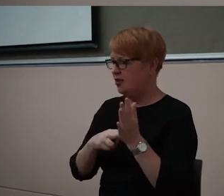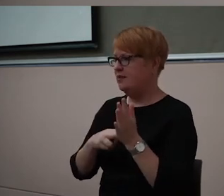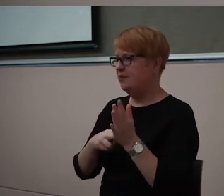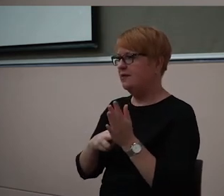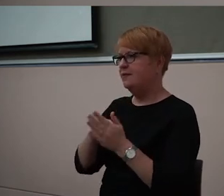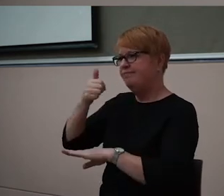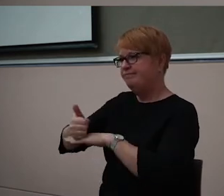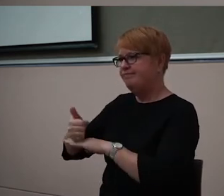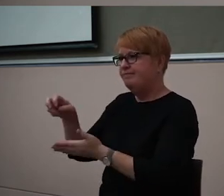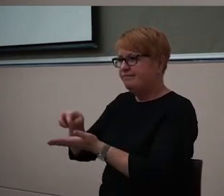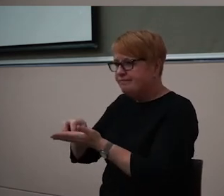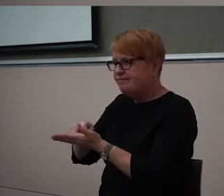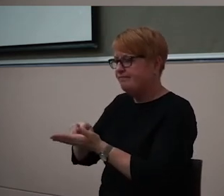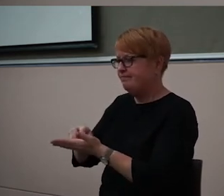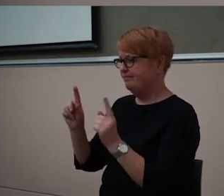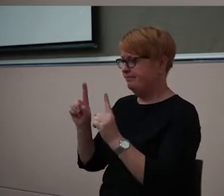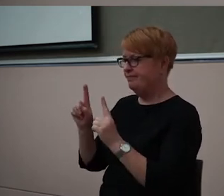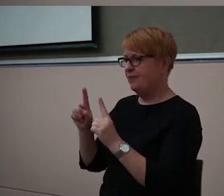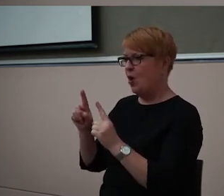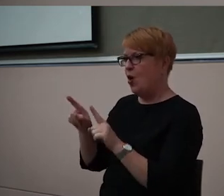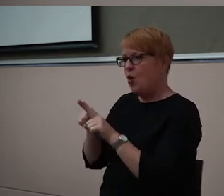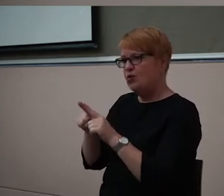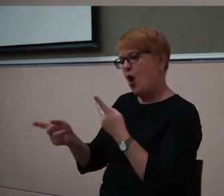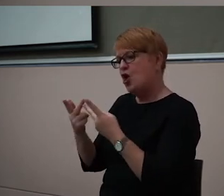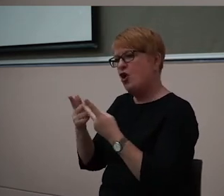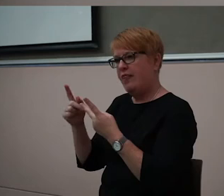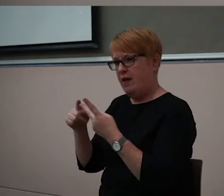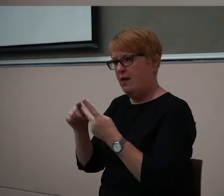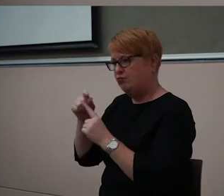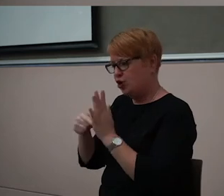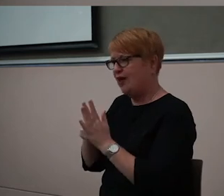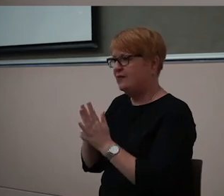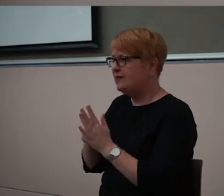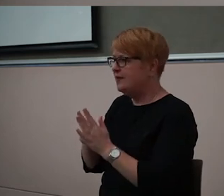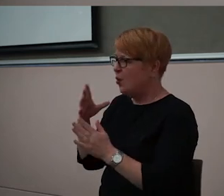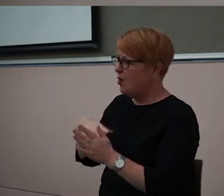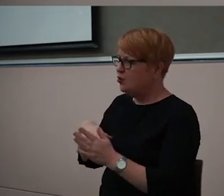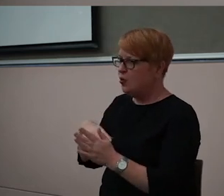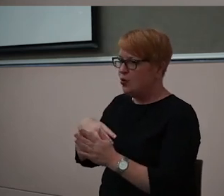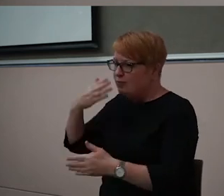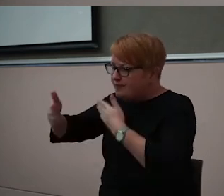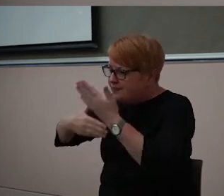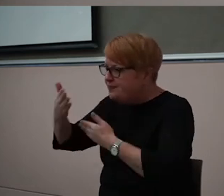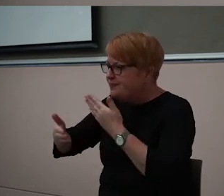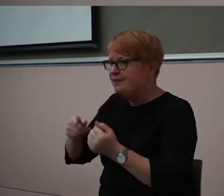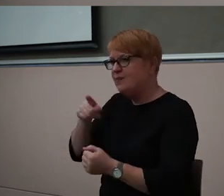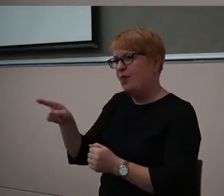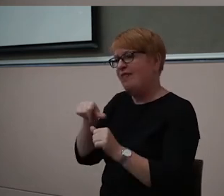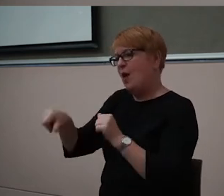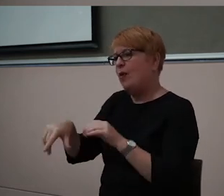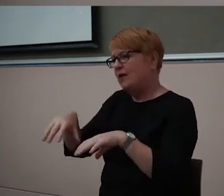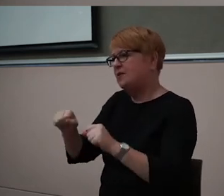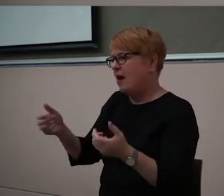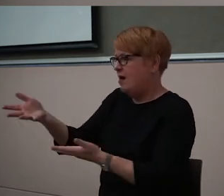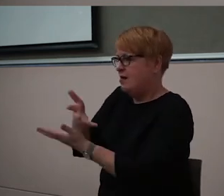be talking specifically about another project of theirs, that to let you in a little bit so that we can then frame a conversation around this kind